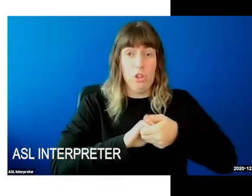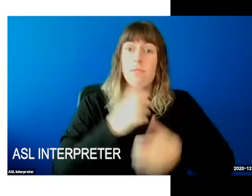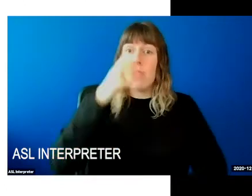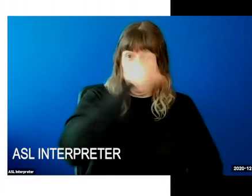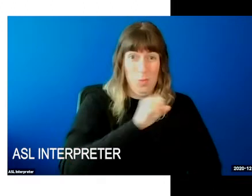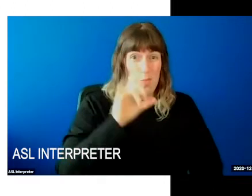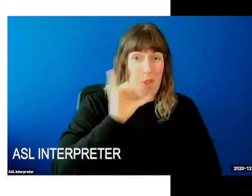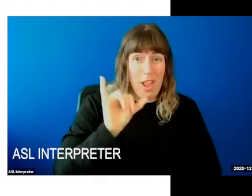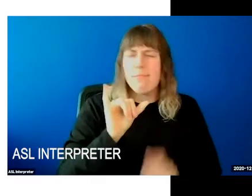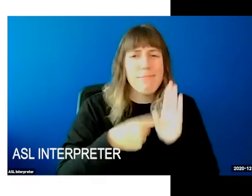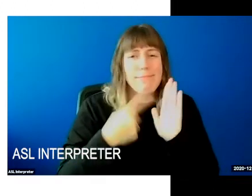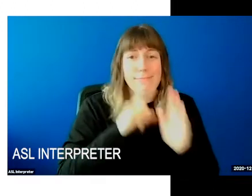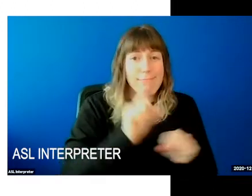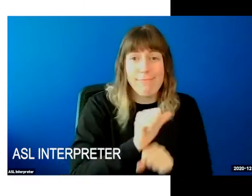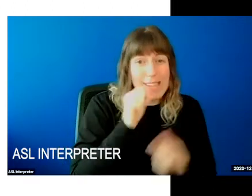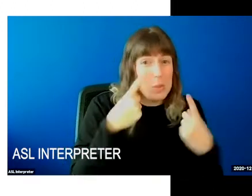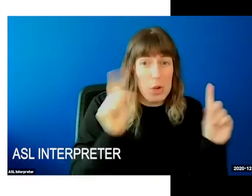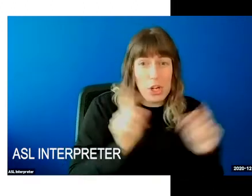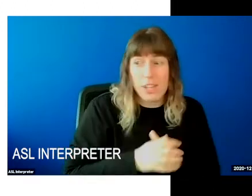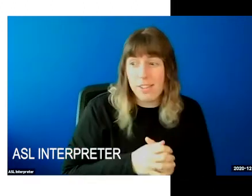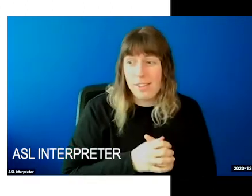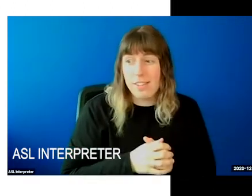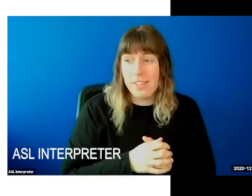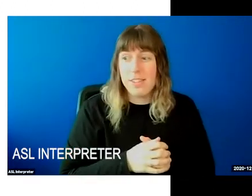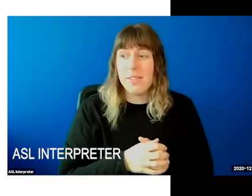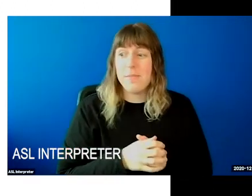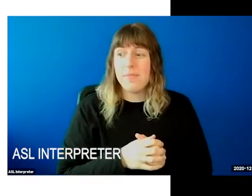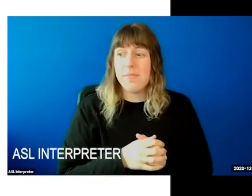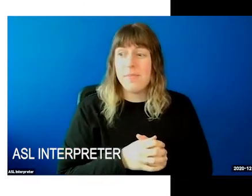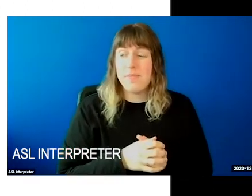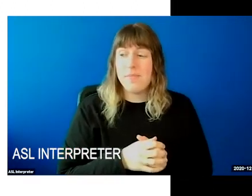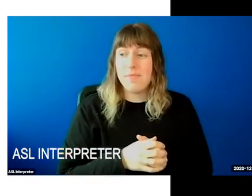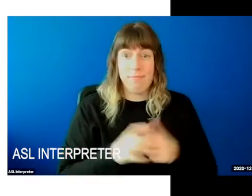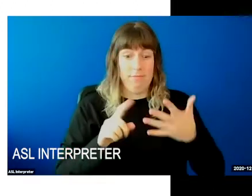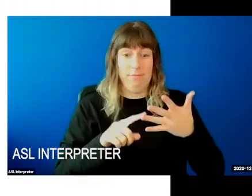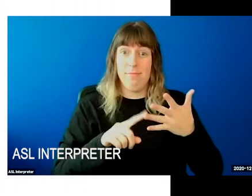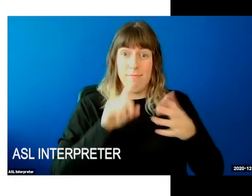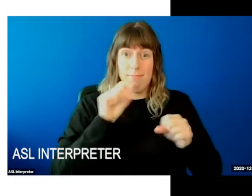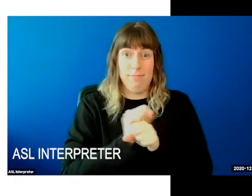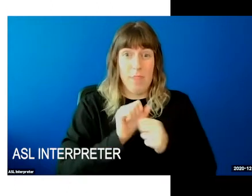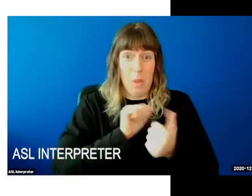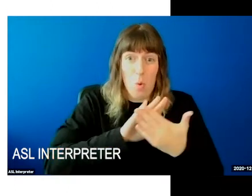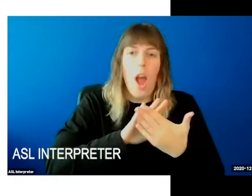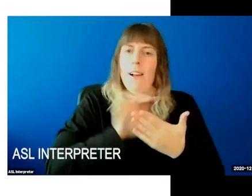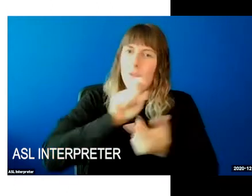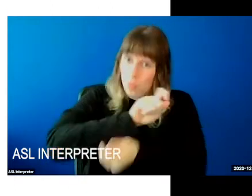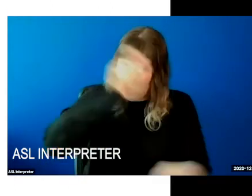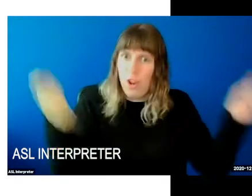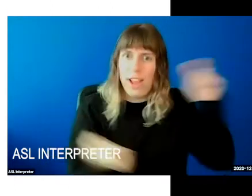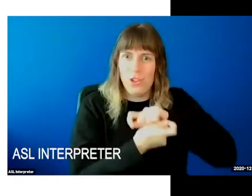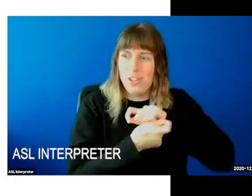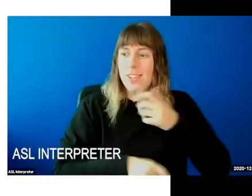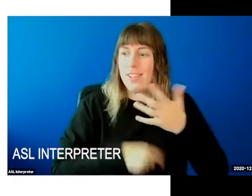it actually doesn't work. That what does work is doing almost the opposite in 3 ways. And then I'll end